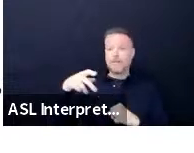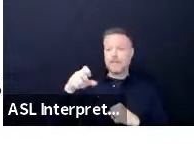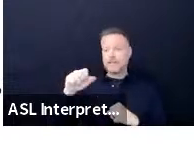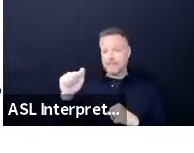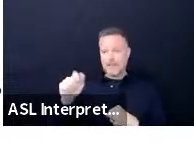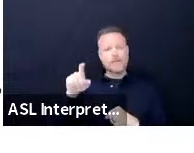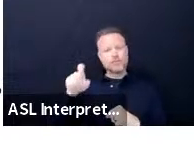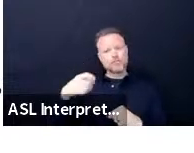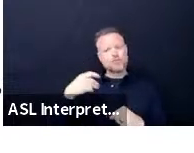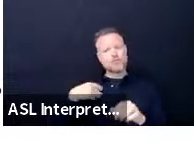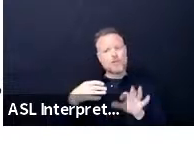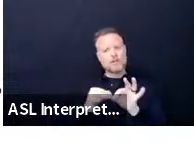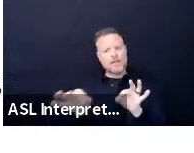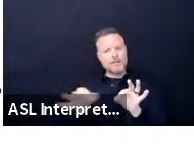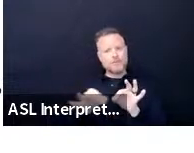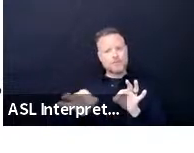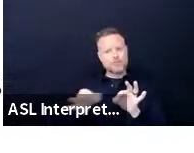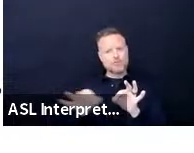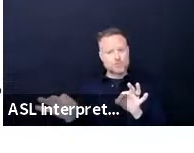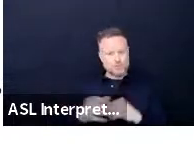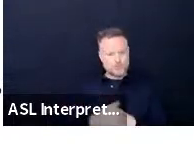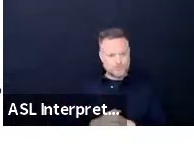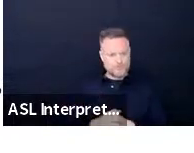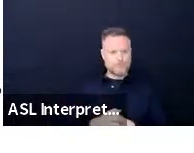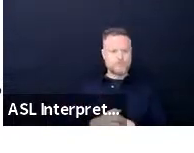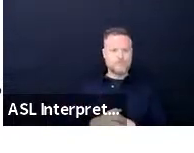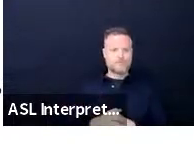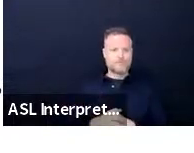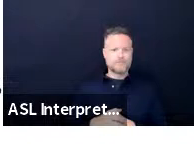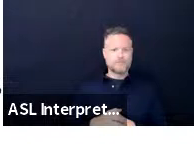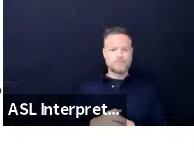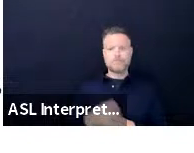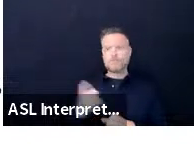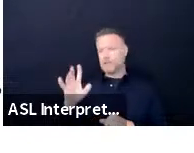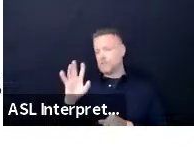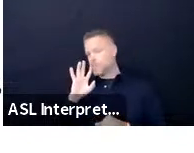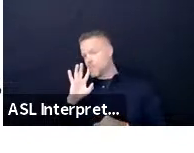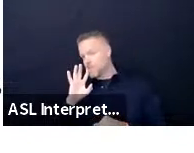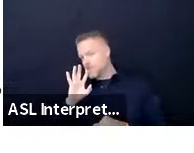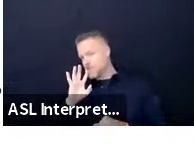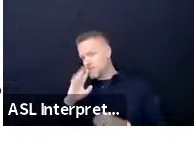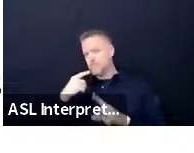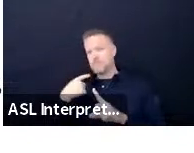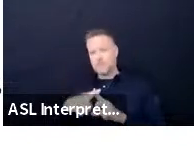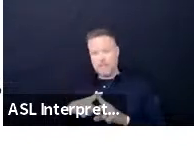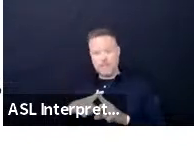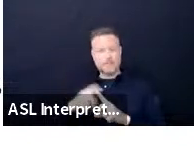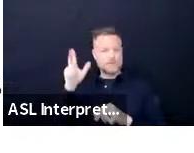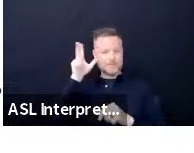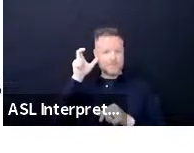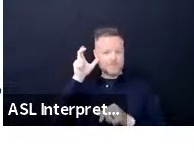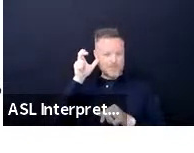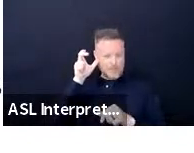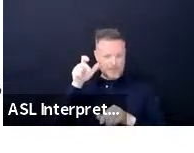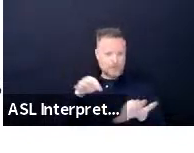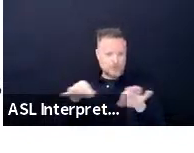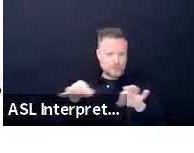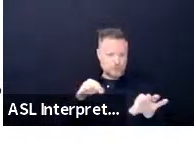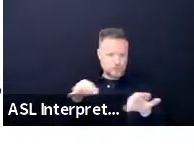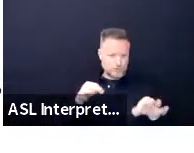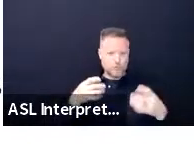captions. You have somebody who speaks, an audio description, if you have any action on the screen.